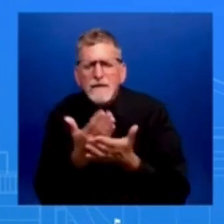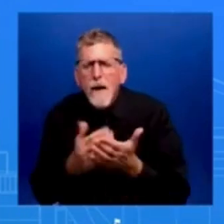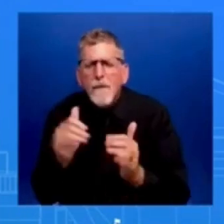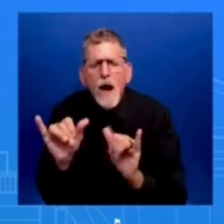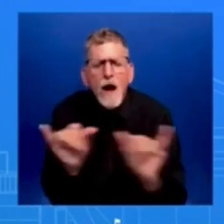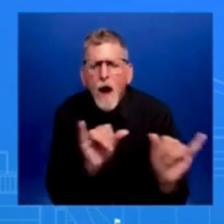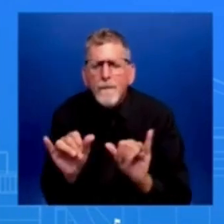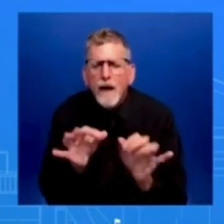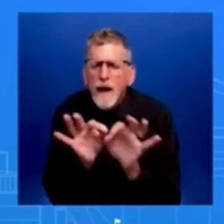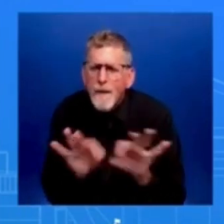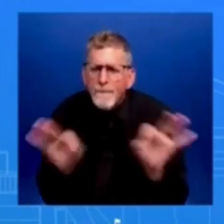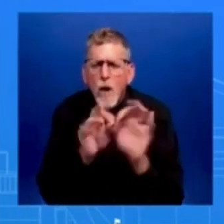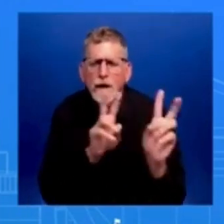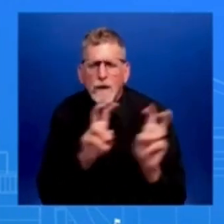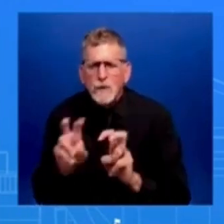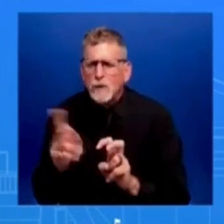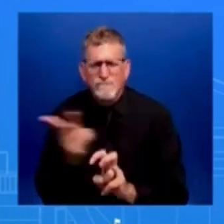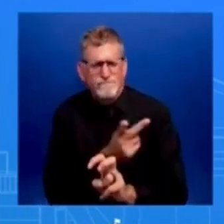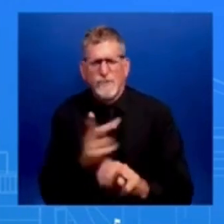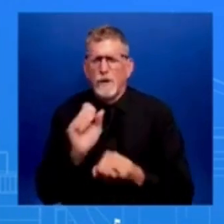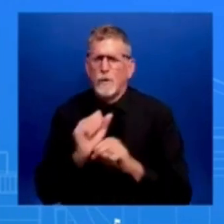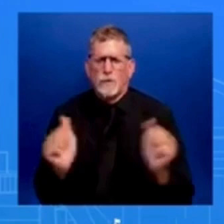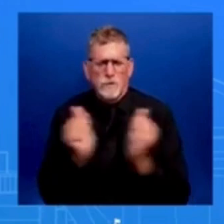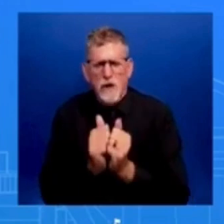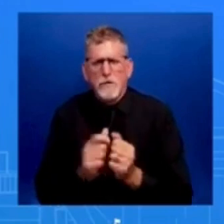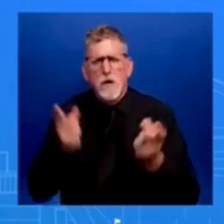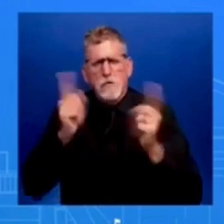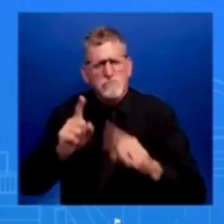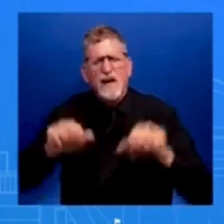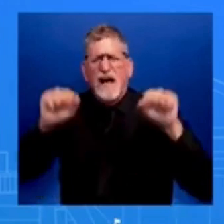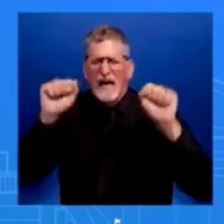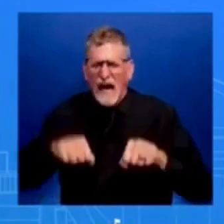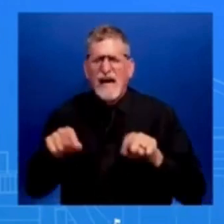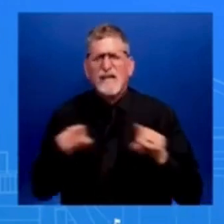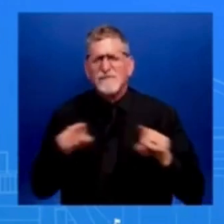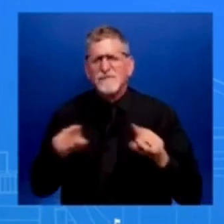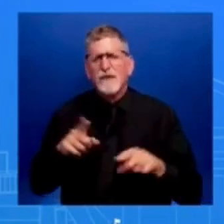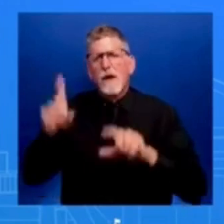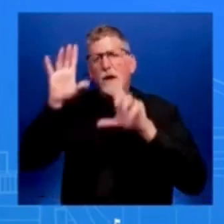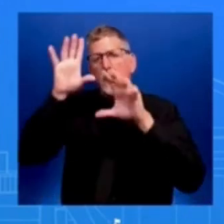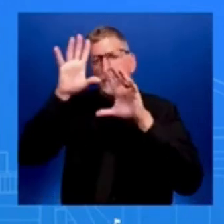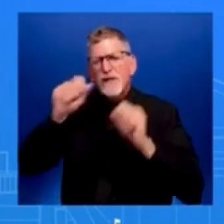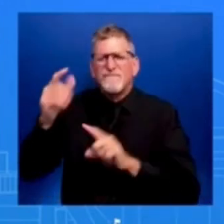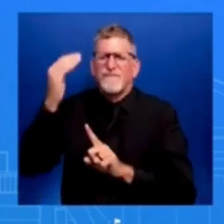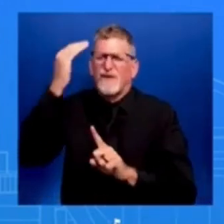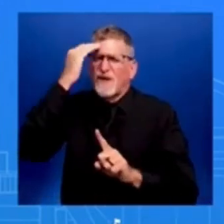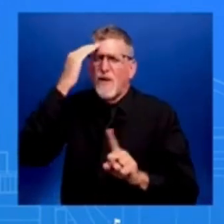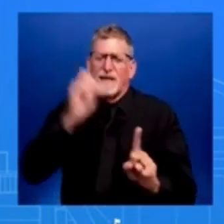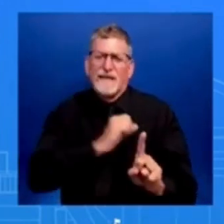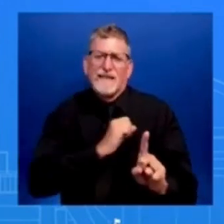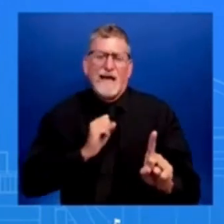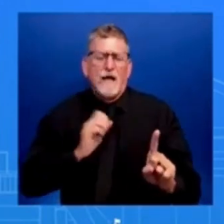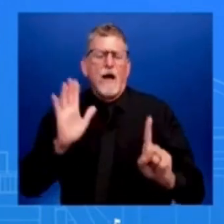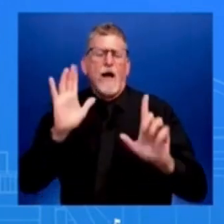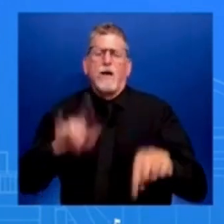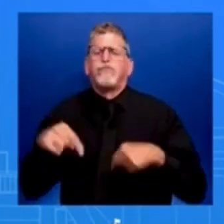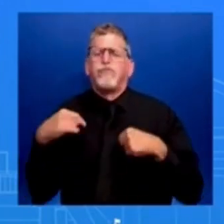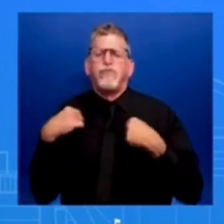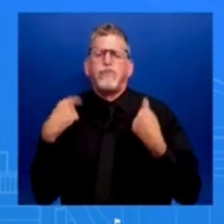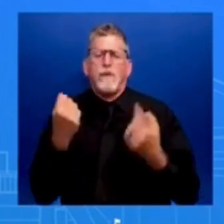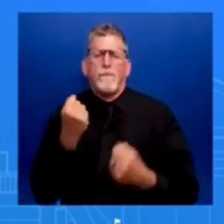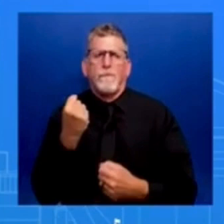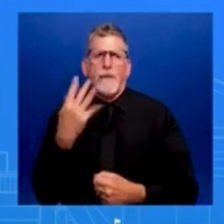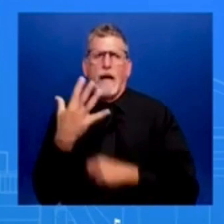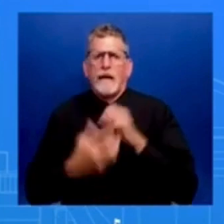and how they've been able to work together. Obviously, the president has known the senator for some time now. Like the leader